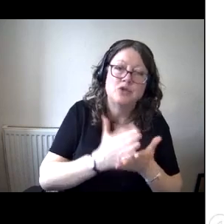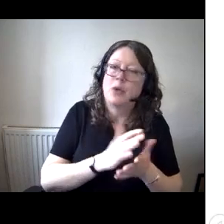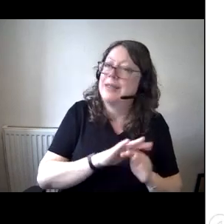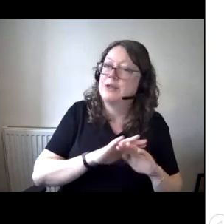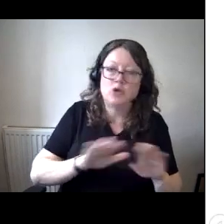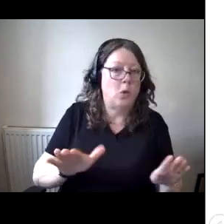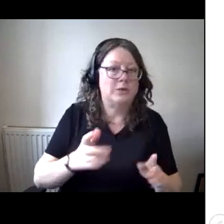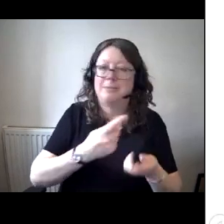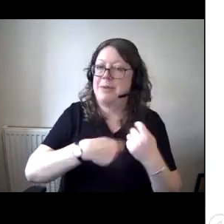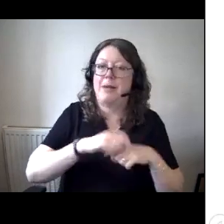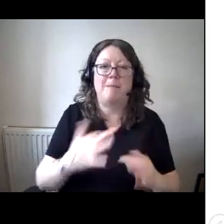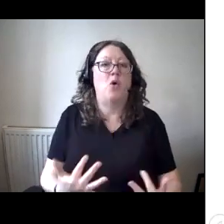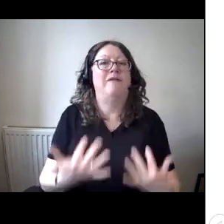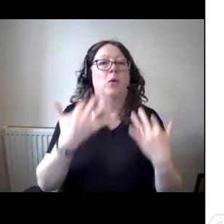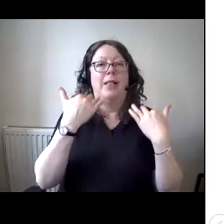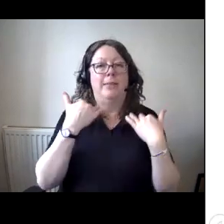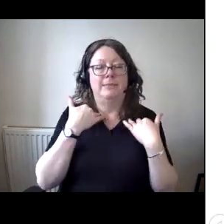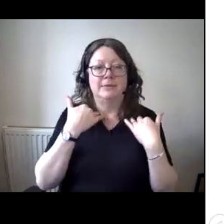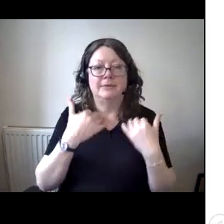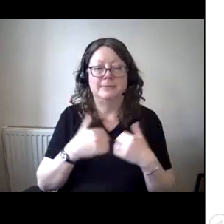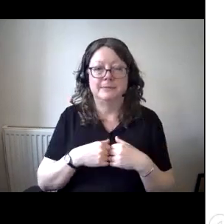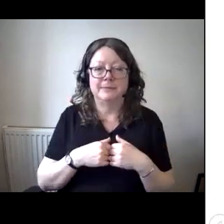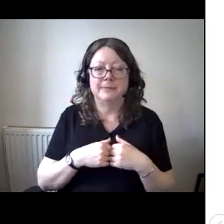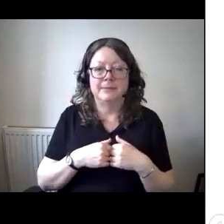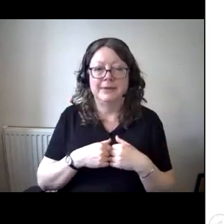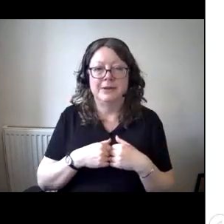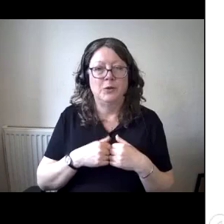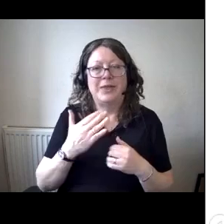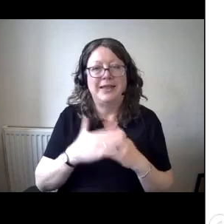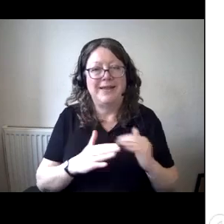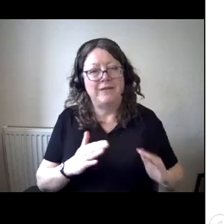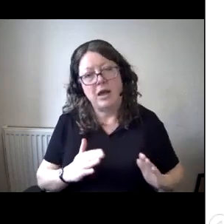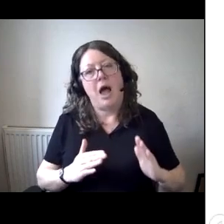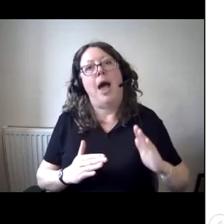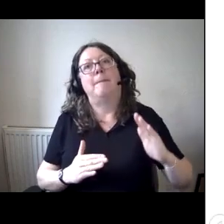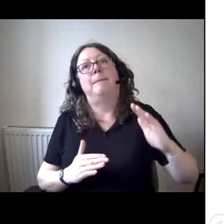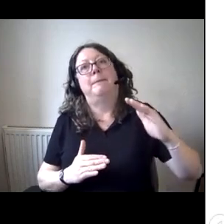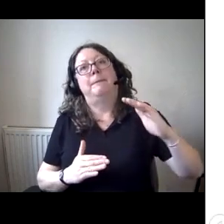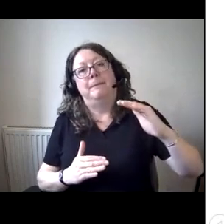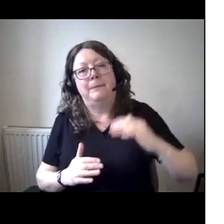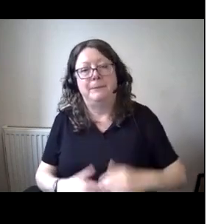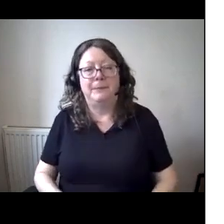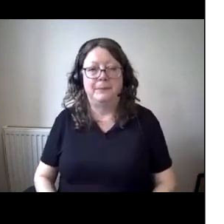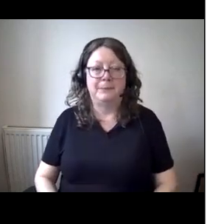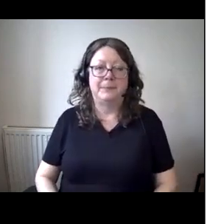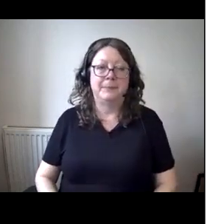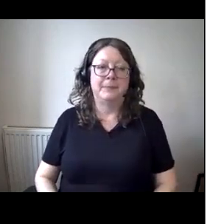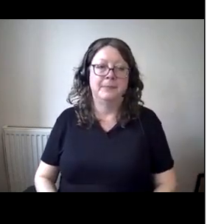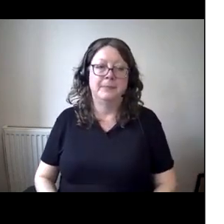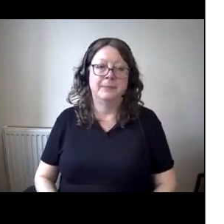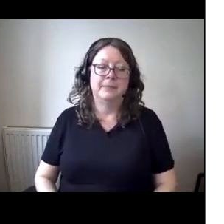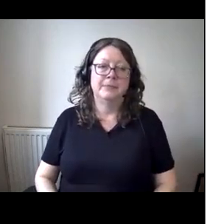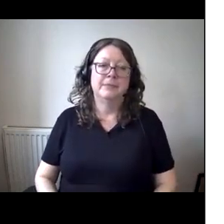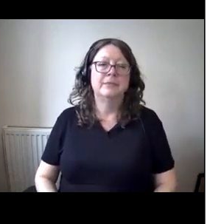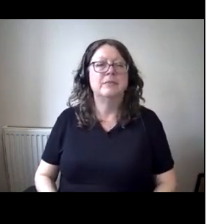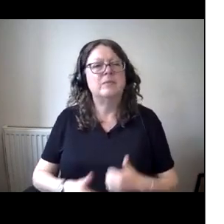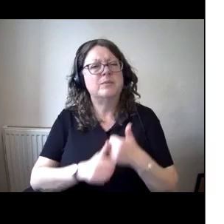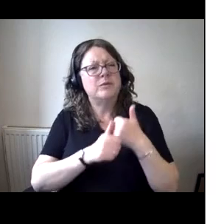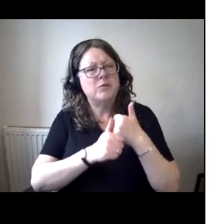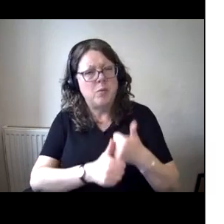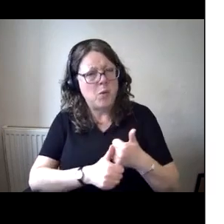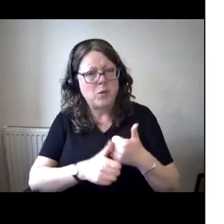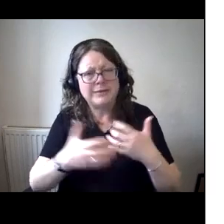feel overwhelmed, they don't reach that point where they're distressed. So just thinking about how we can support our young